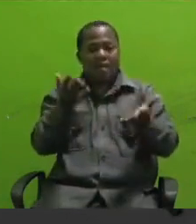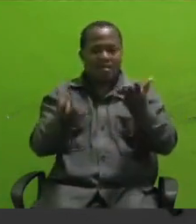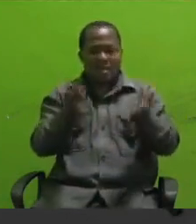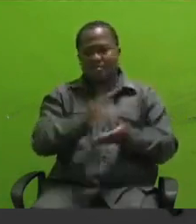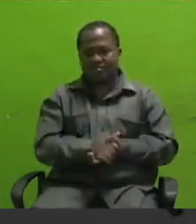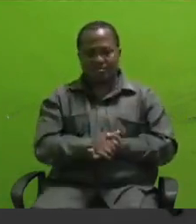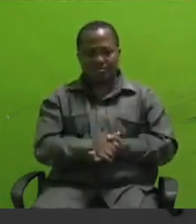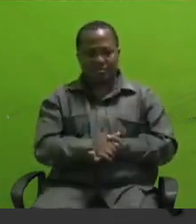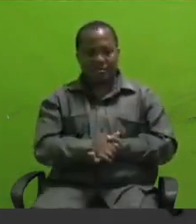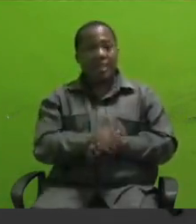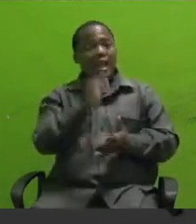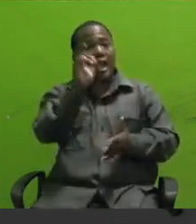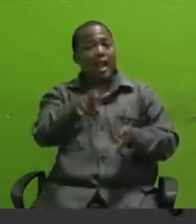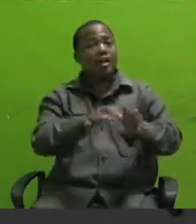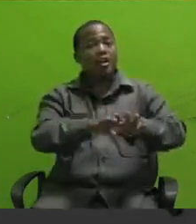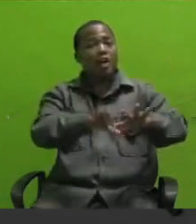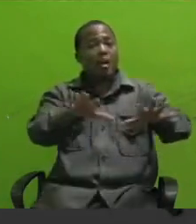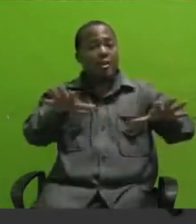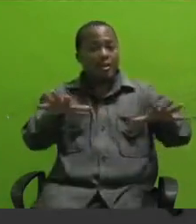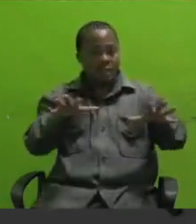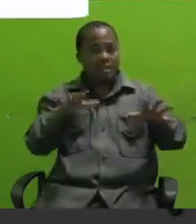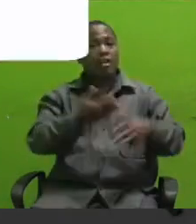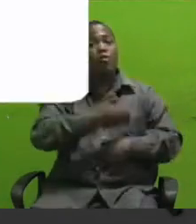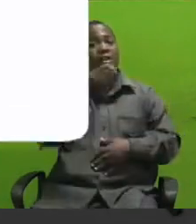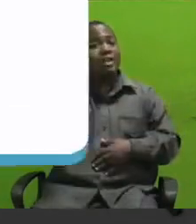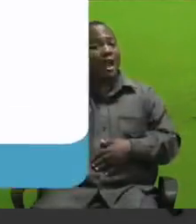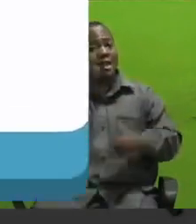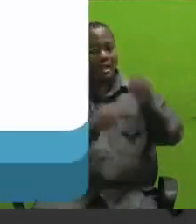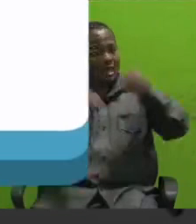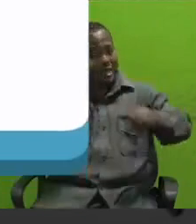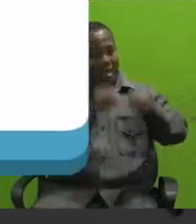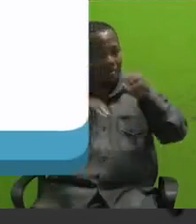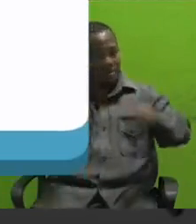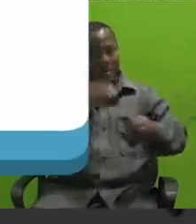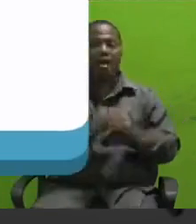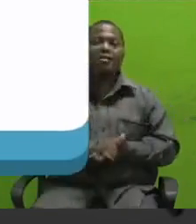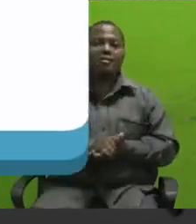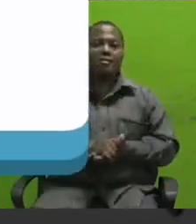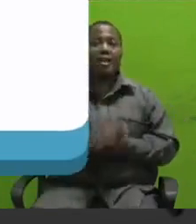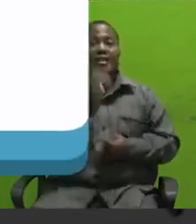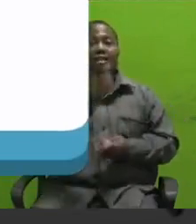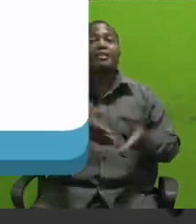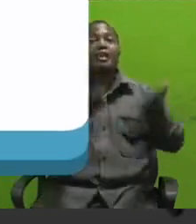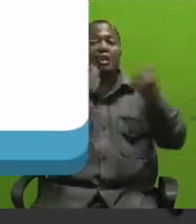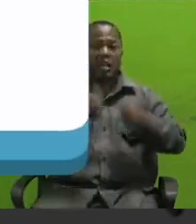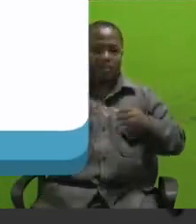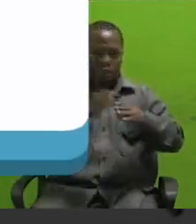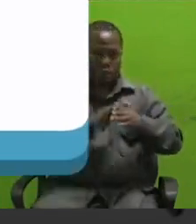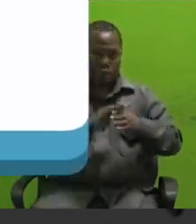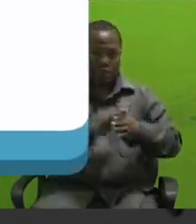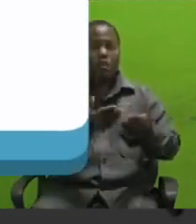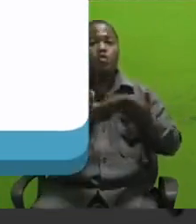alone or in combination with other chemicals, can be used to